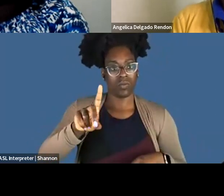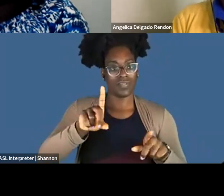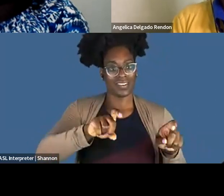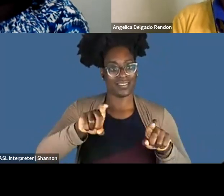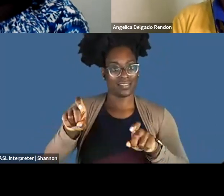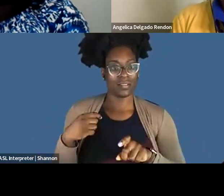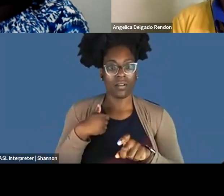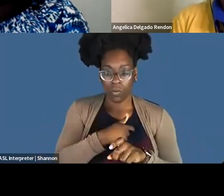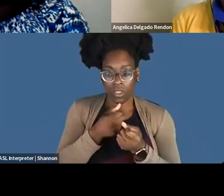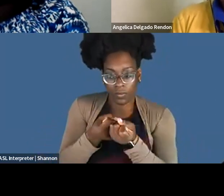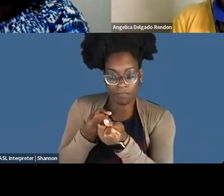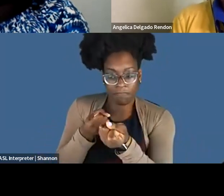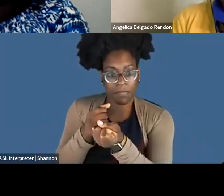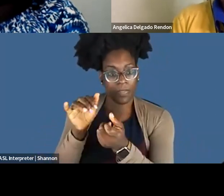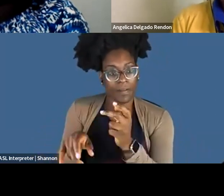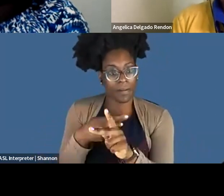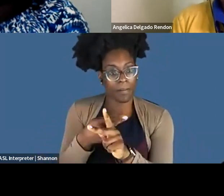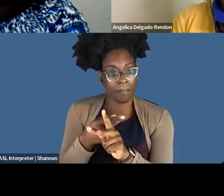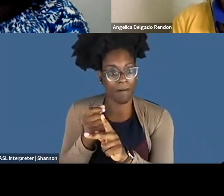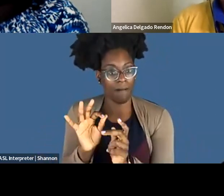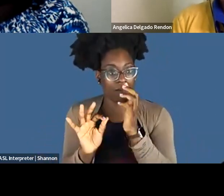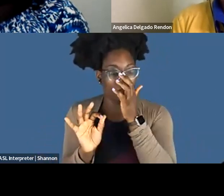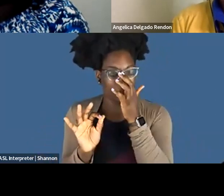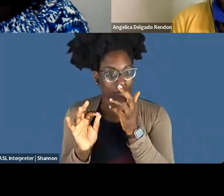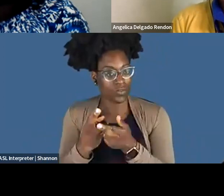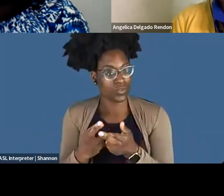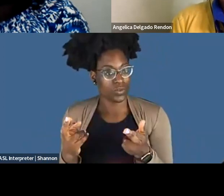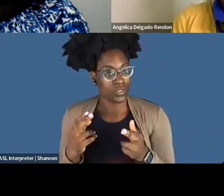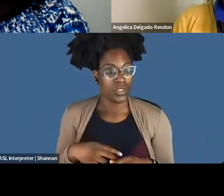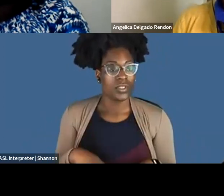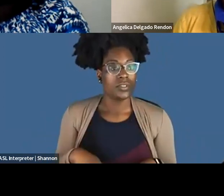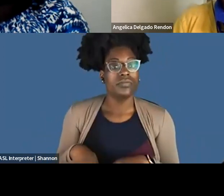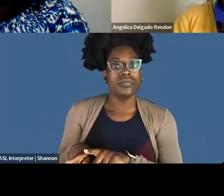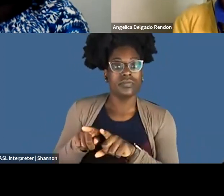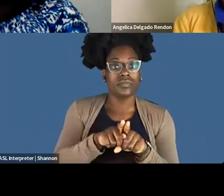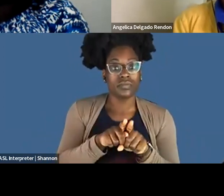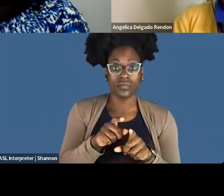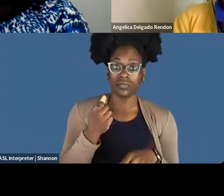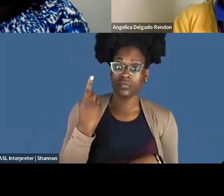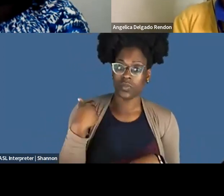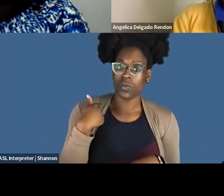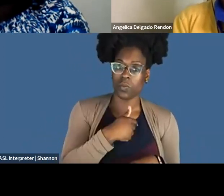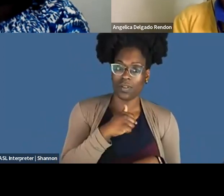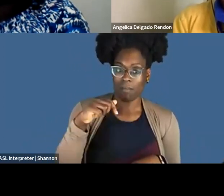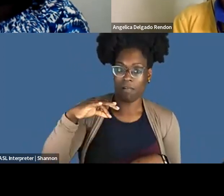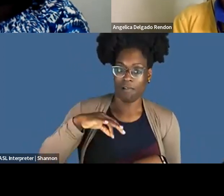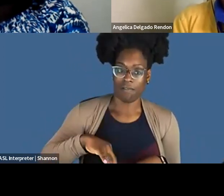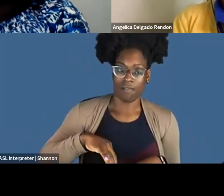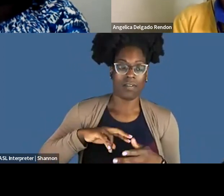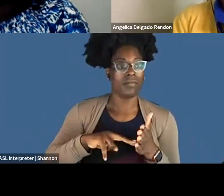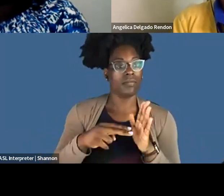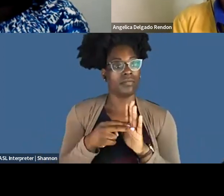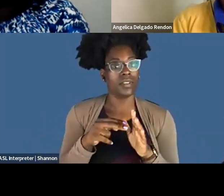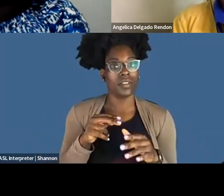There's things like that. But then as far as us being a nonprofit, for us to